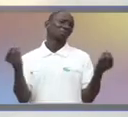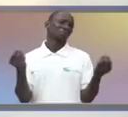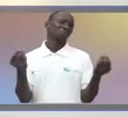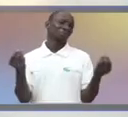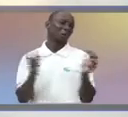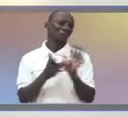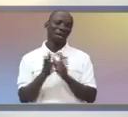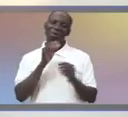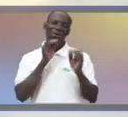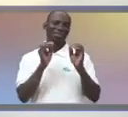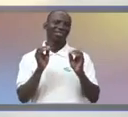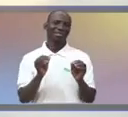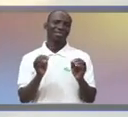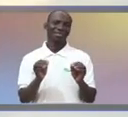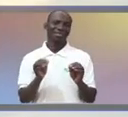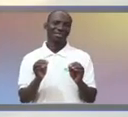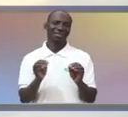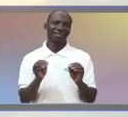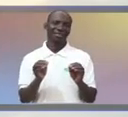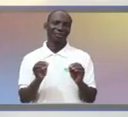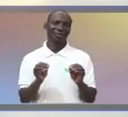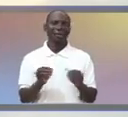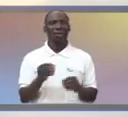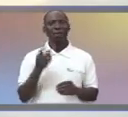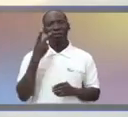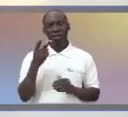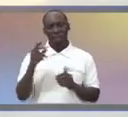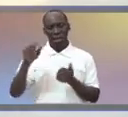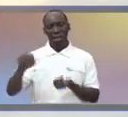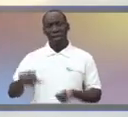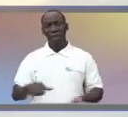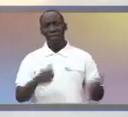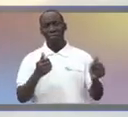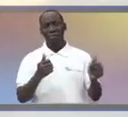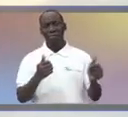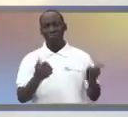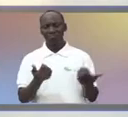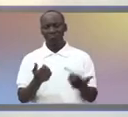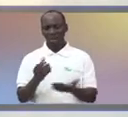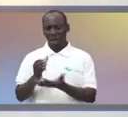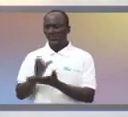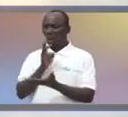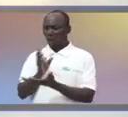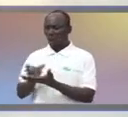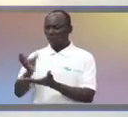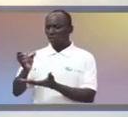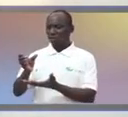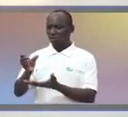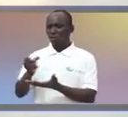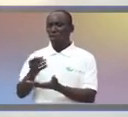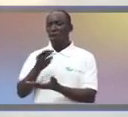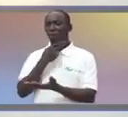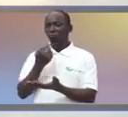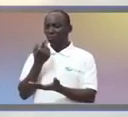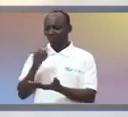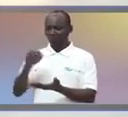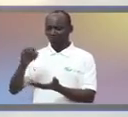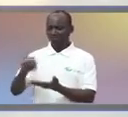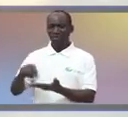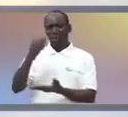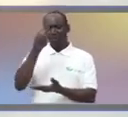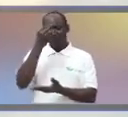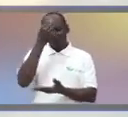sa enti esubo biara wodi nsio gu cup mu na wodi osofo ne de ninsaka na wodi ya abofran